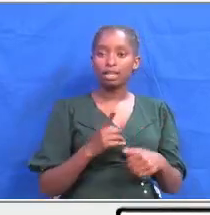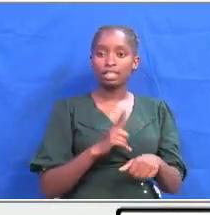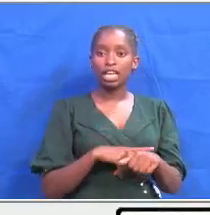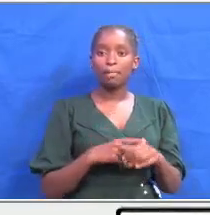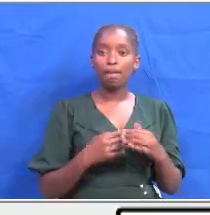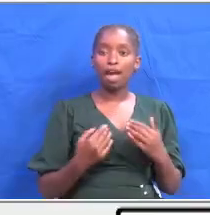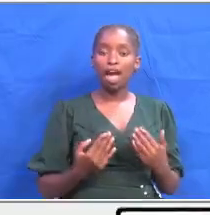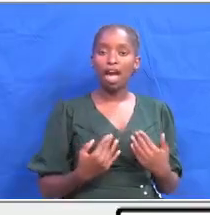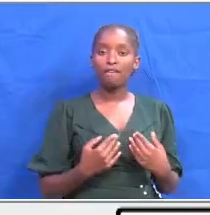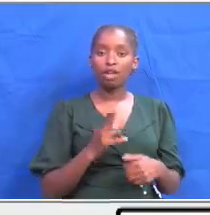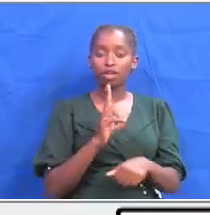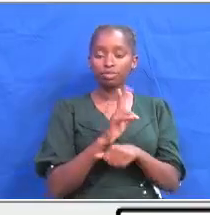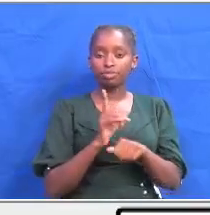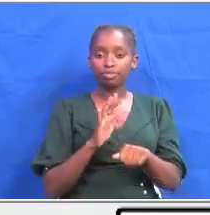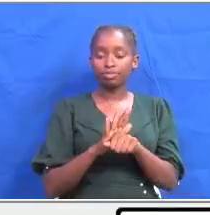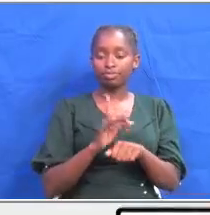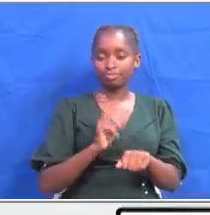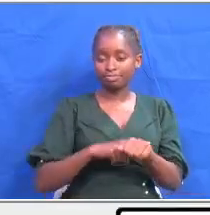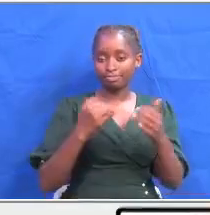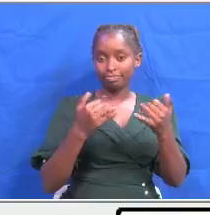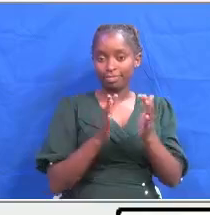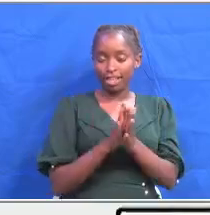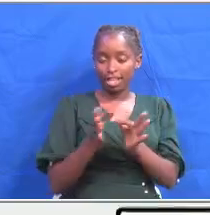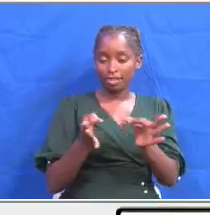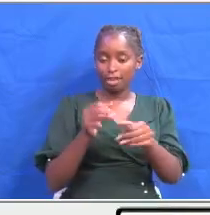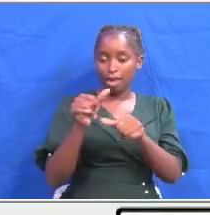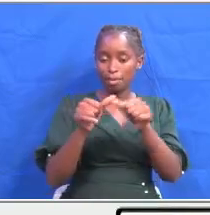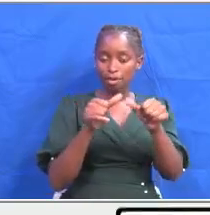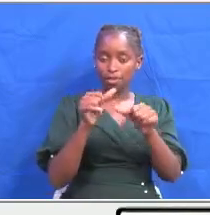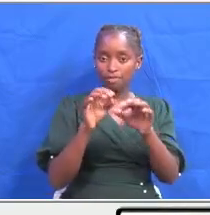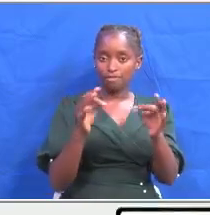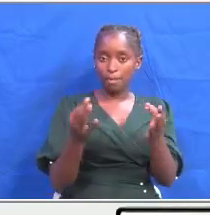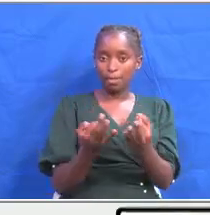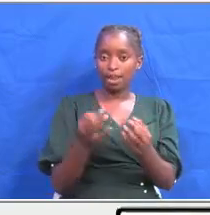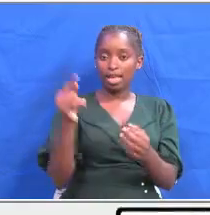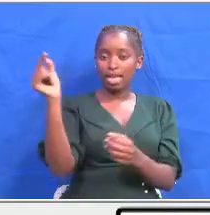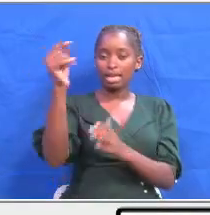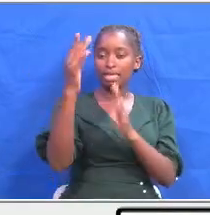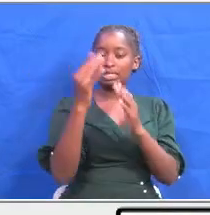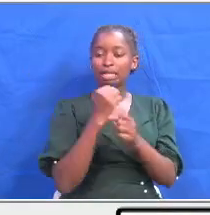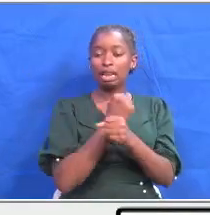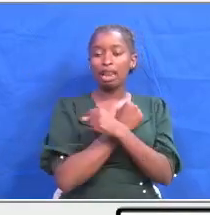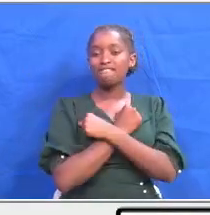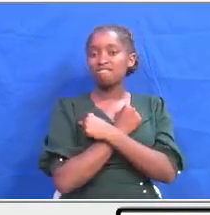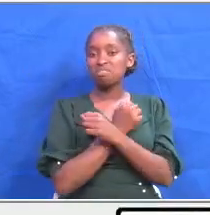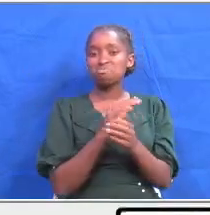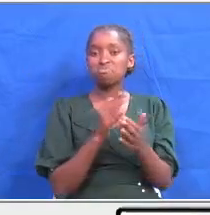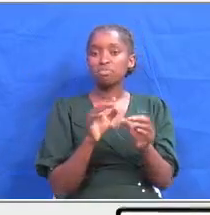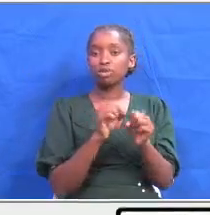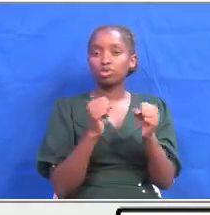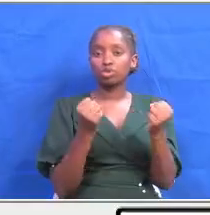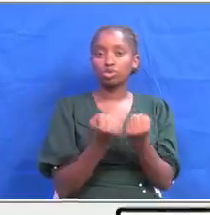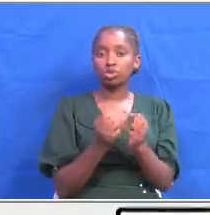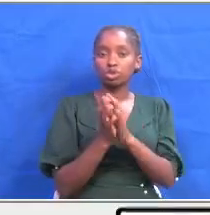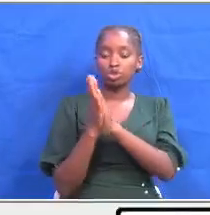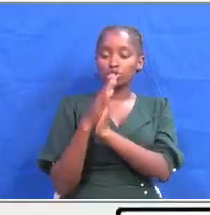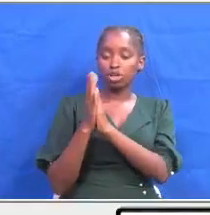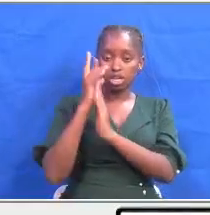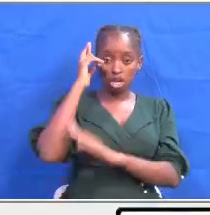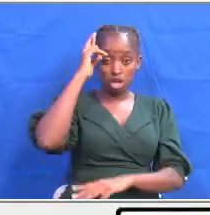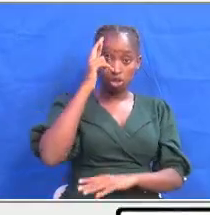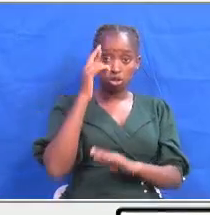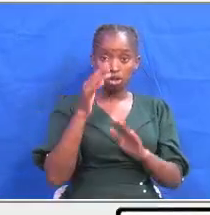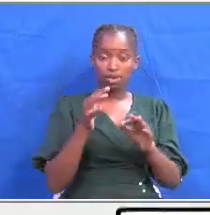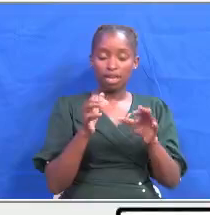about the family dynamics, Kenyans love social stories. And that's why the media, whether